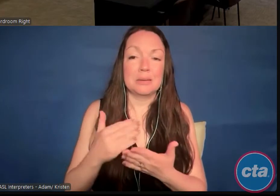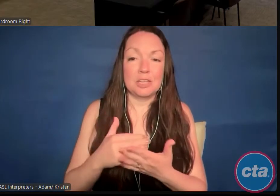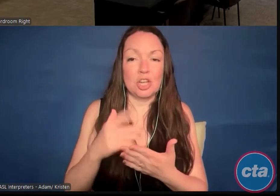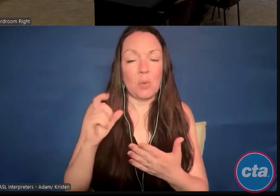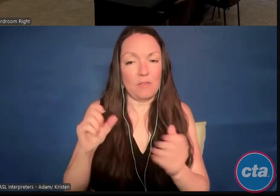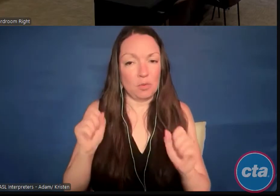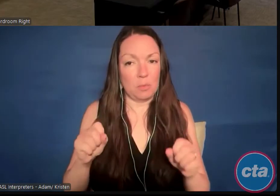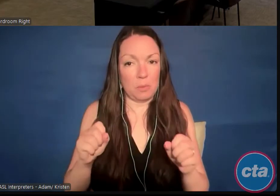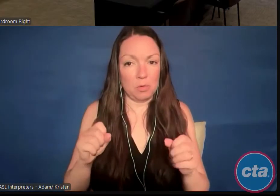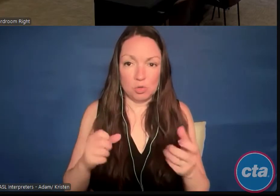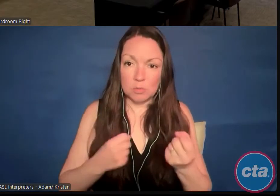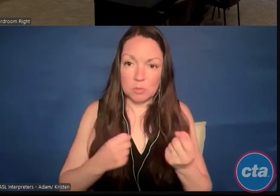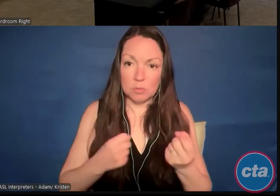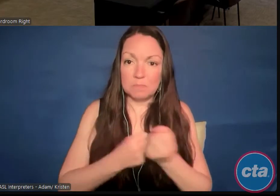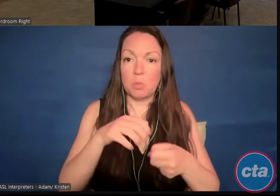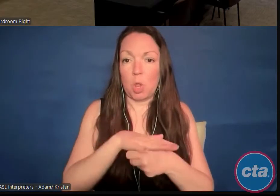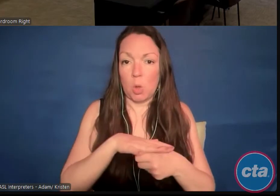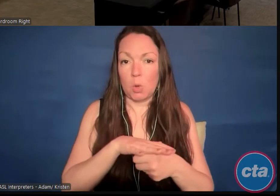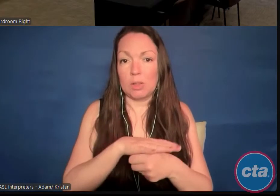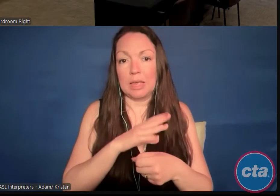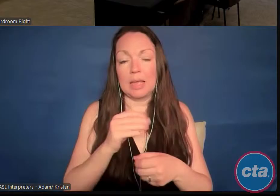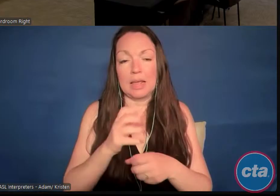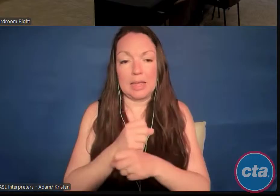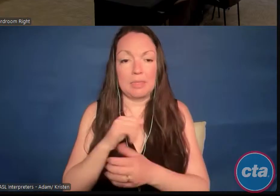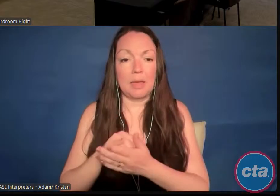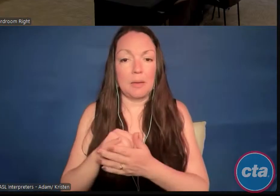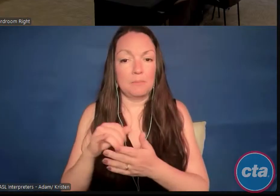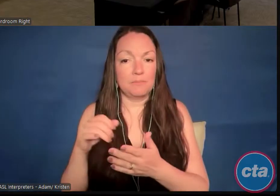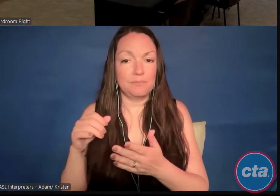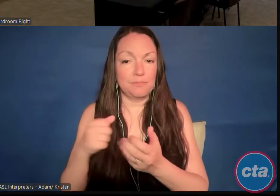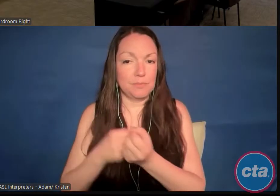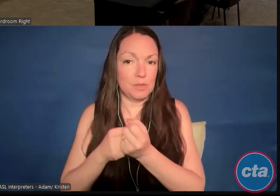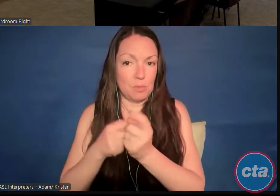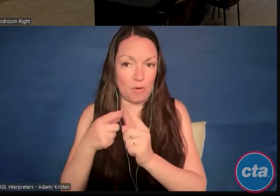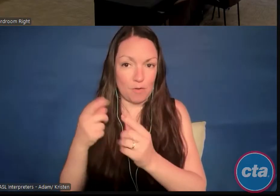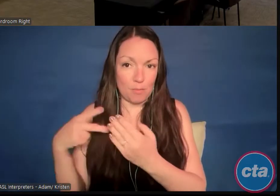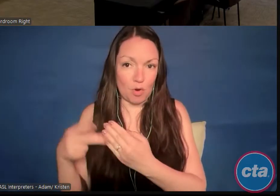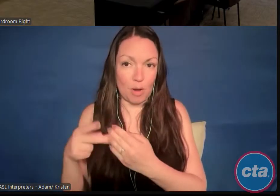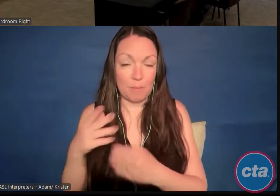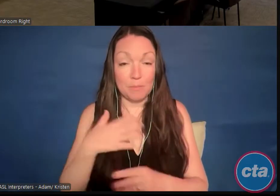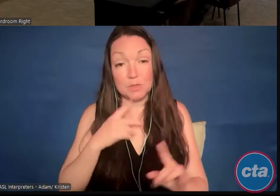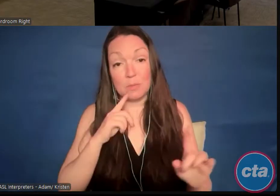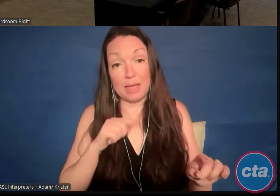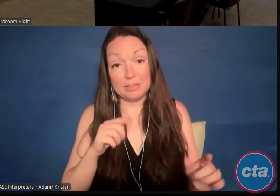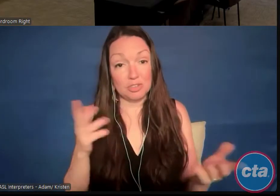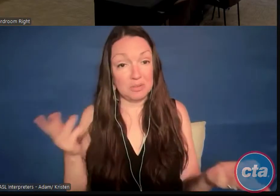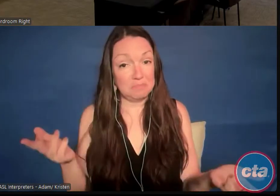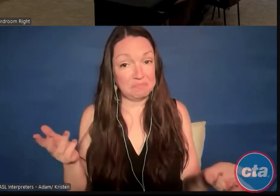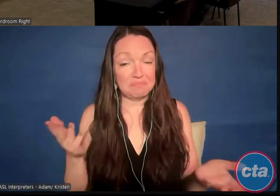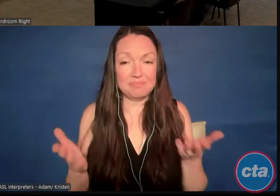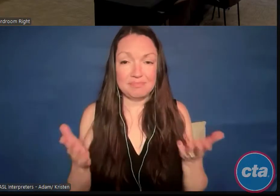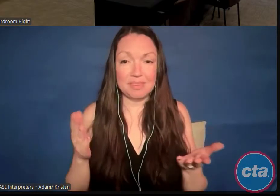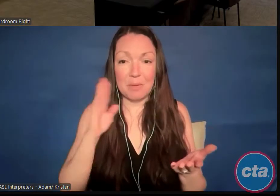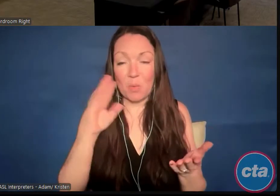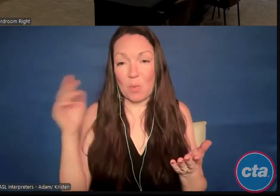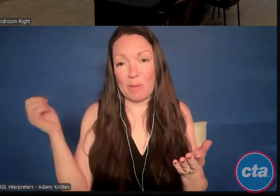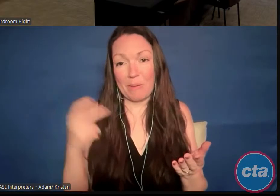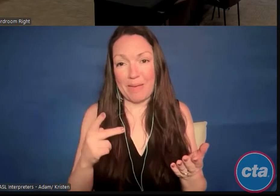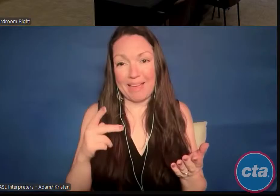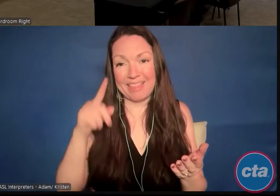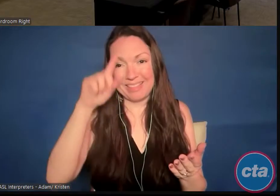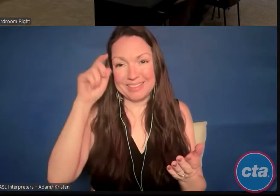and be able to get a footprint in that program. So I think my answer to you is Molly Poppy or somebody will come back later this summer and tell you about it.